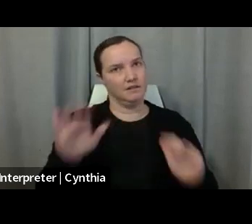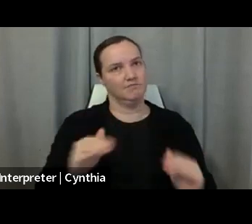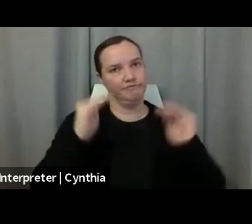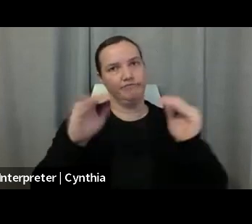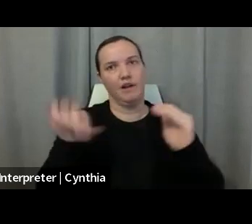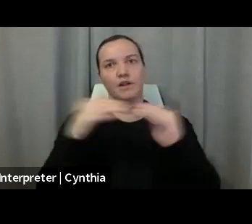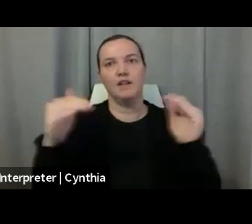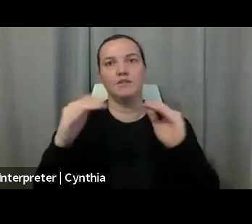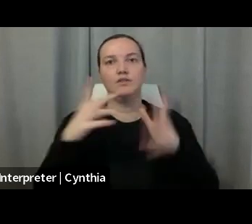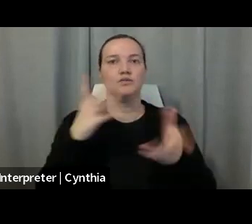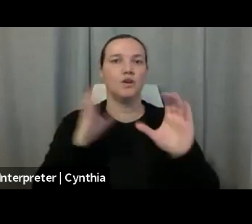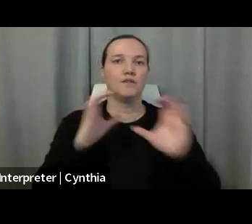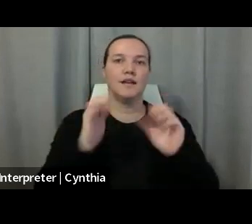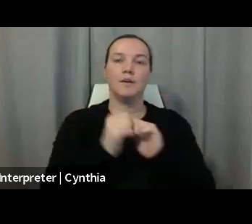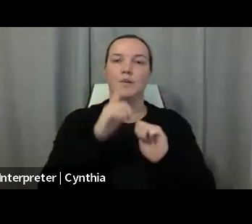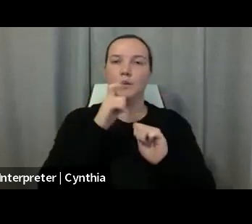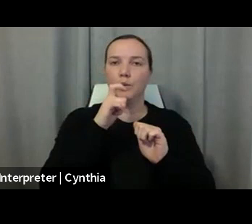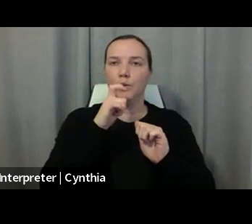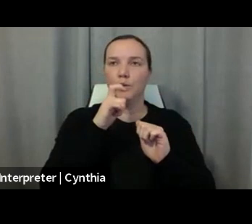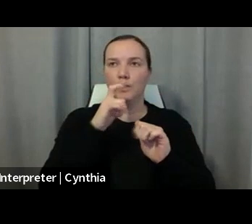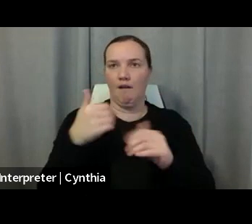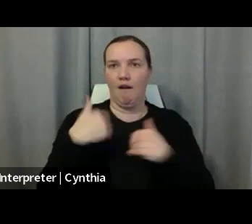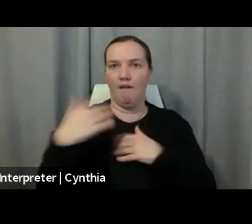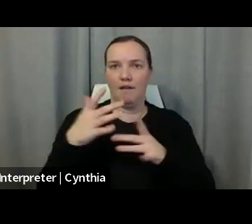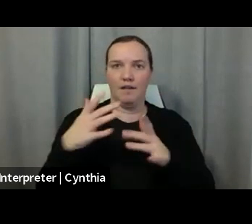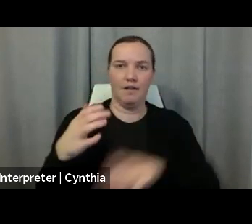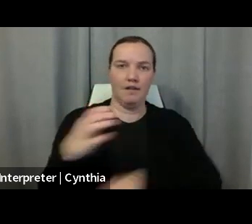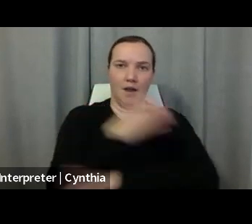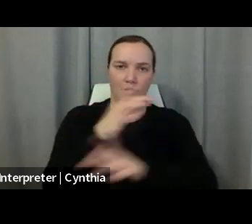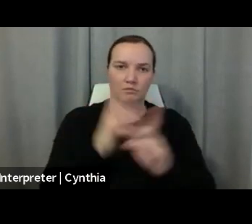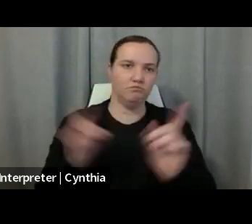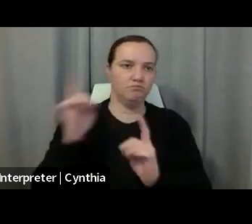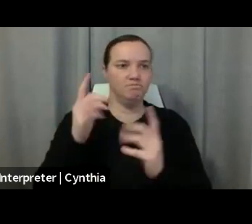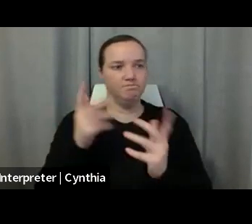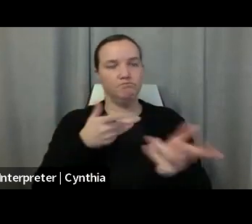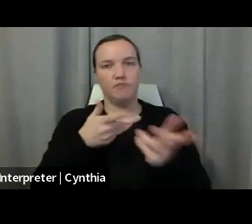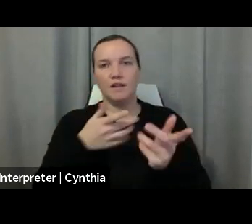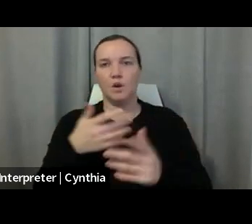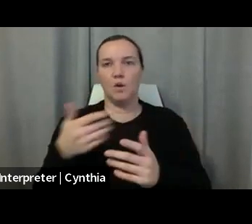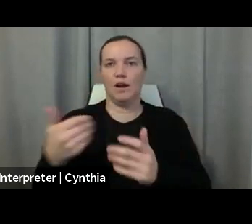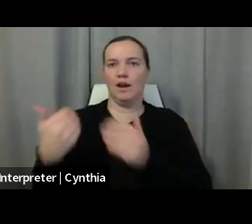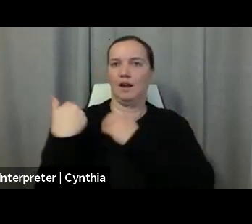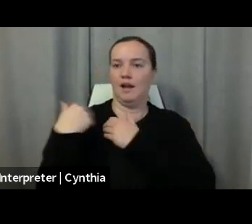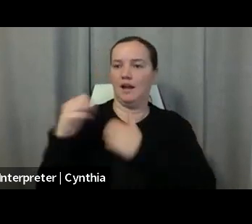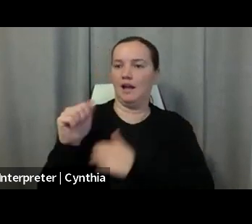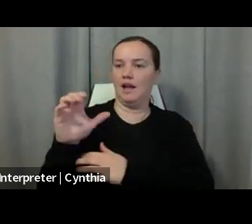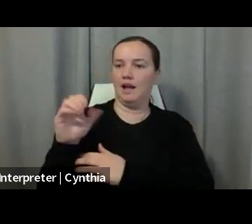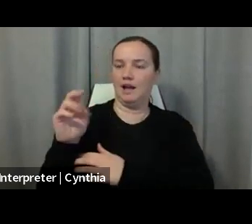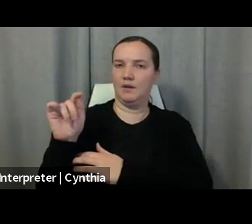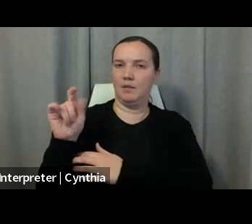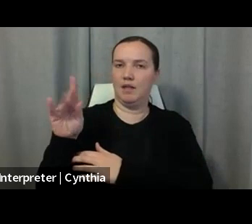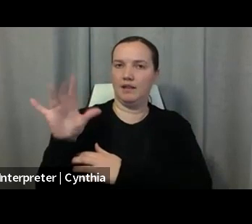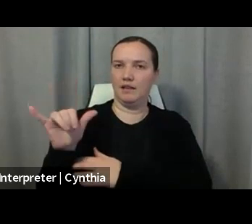conversation with folks in the power to do so, to address those behaviors. So accountability again, what does accountability look like? And in the corporate, what we